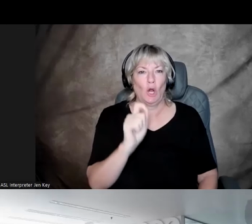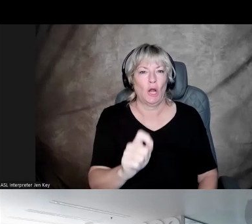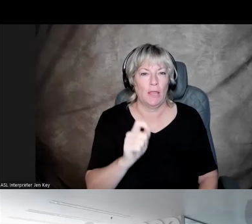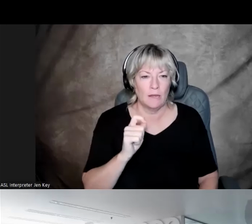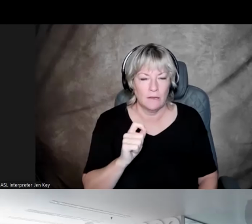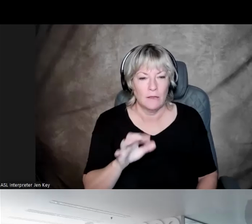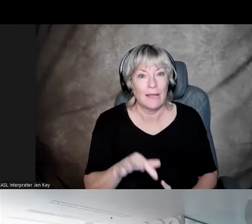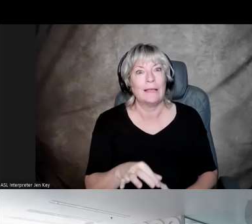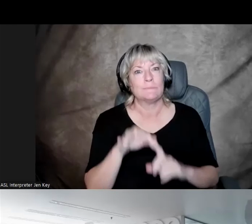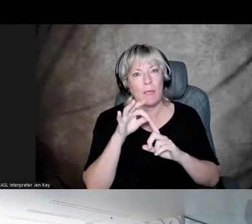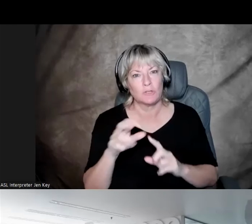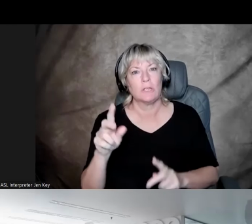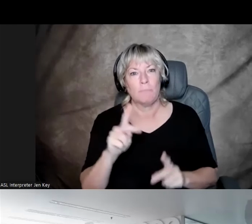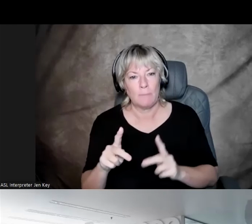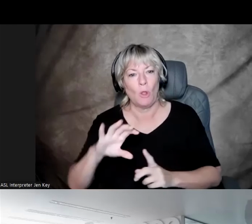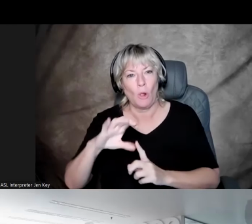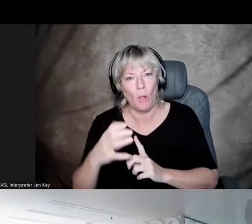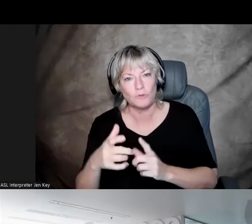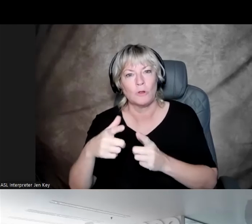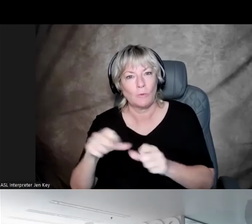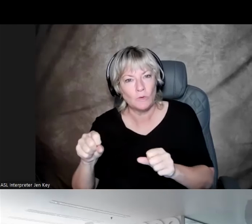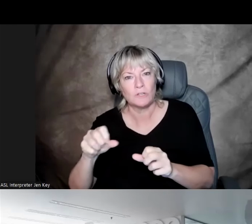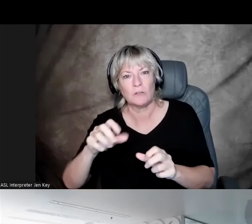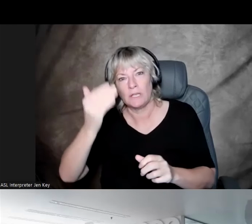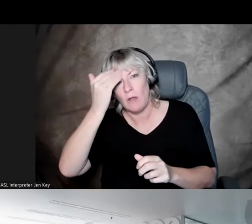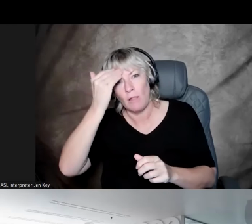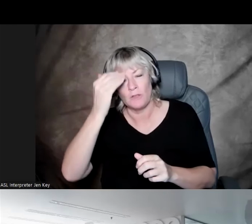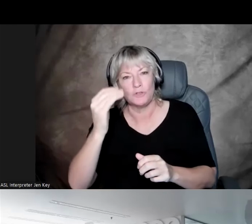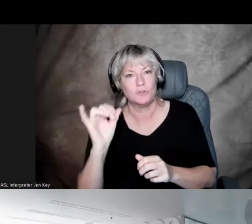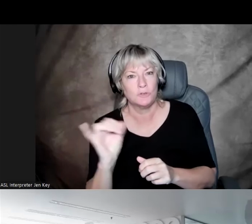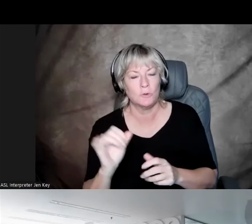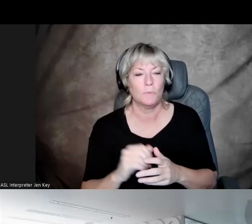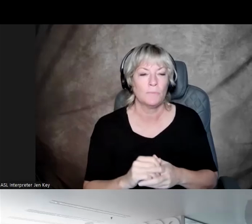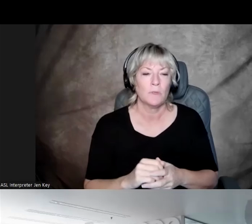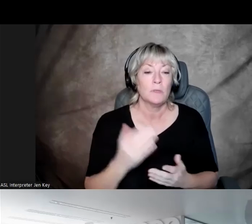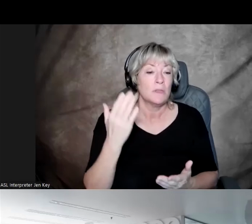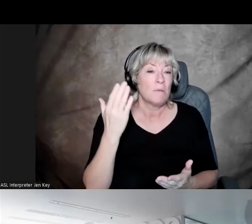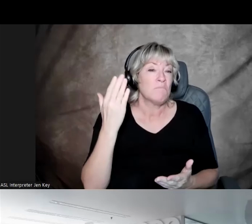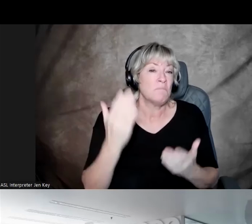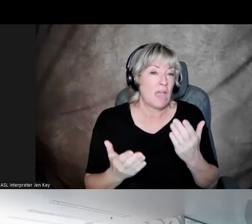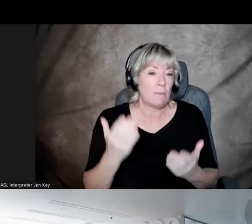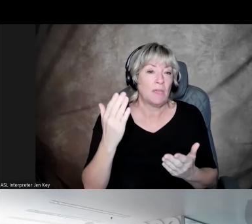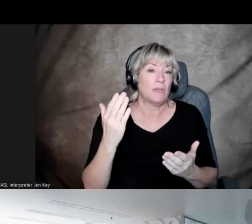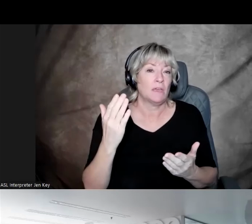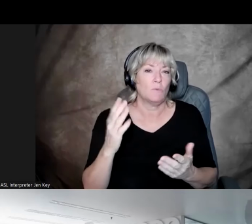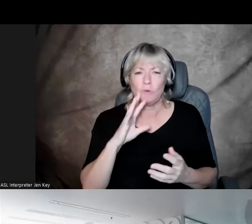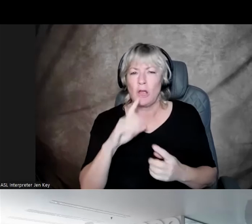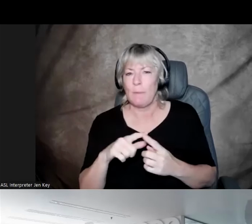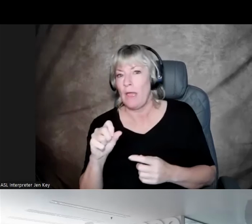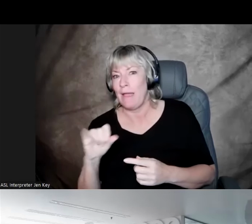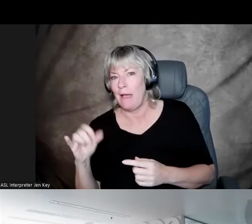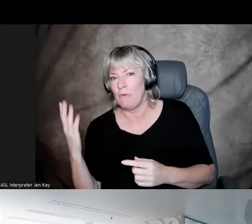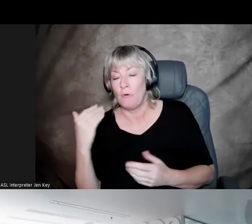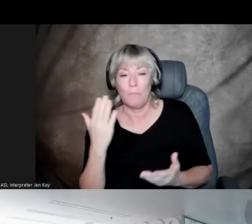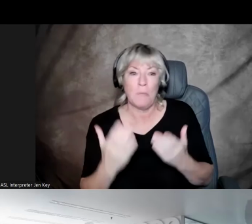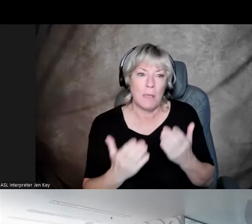that are specifically culturally and linguistically prepared to do so. Maybe perhaps at some point, and speaking of AI earlier, maybe there's some ways,